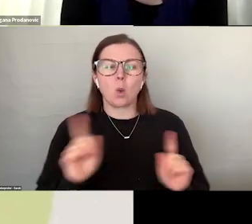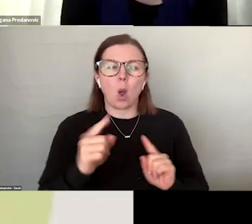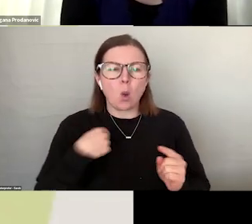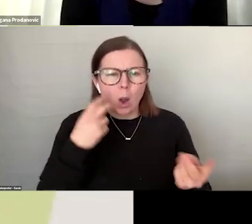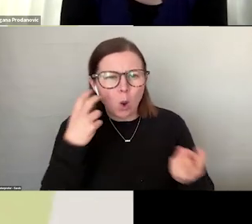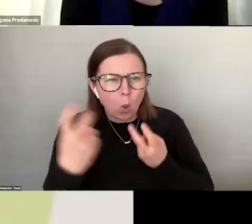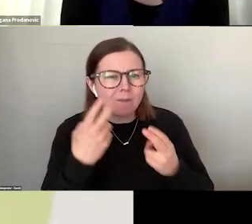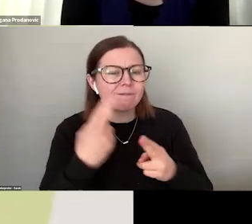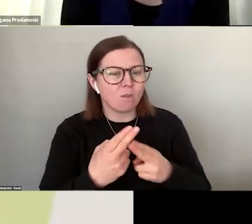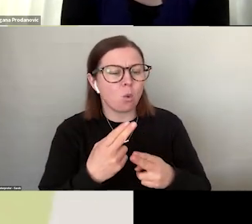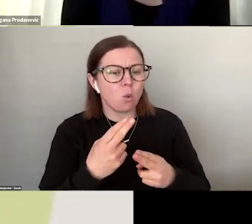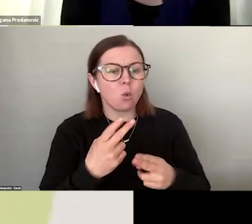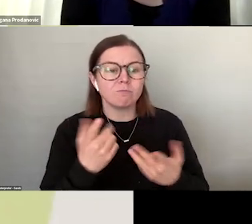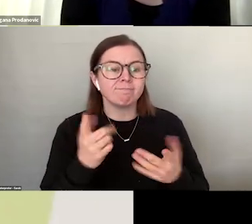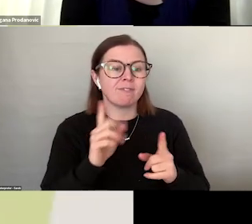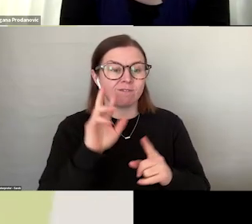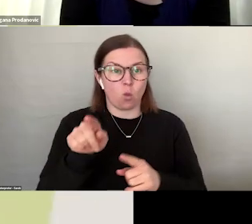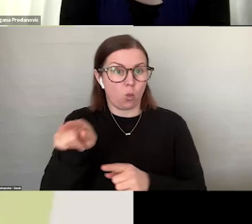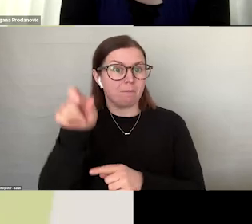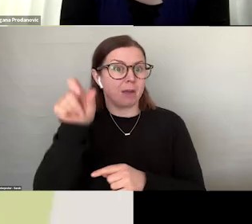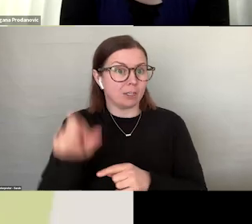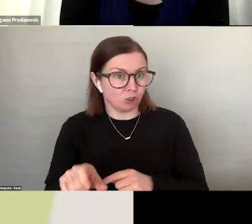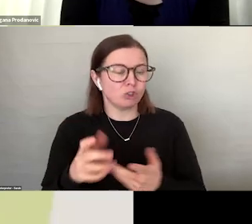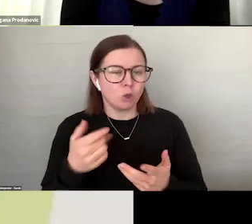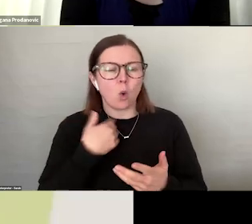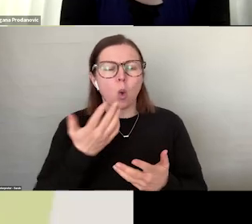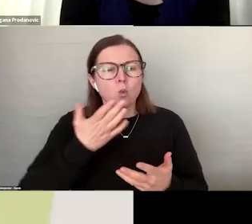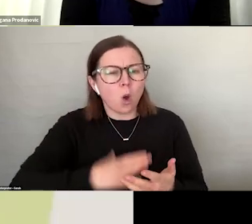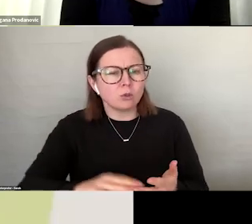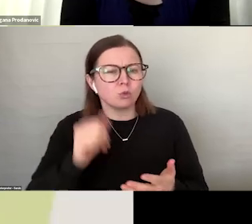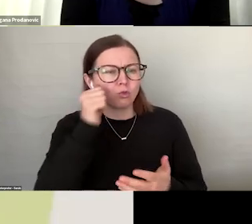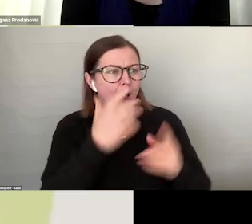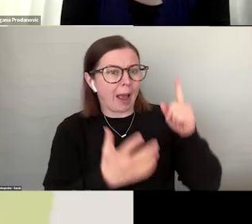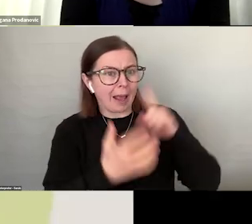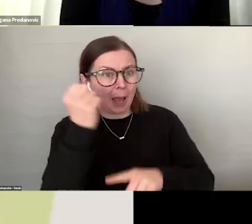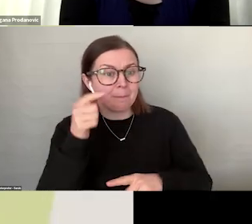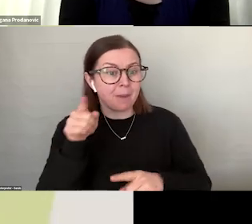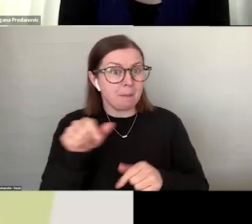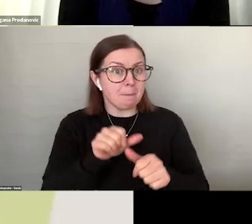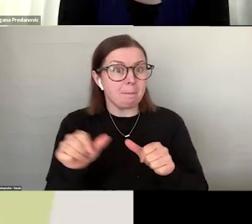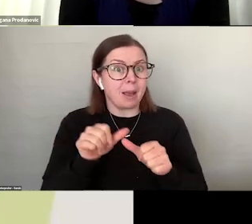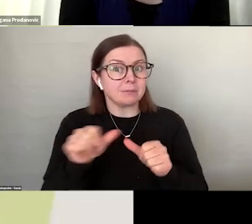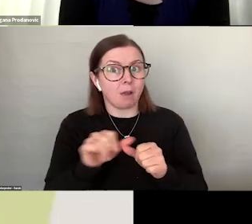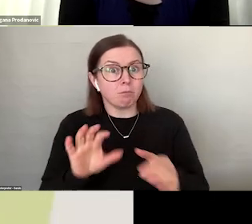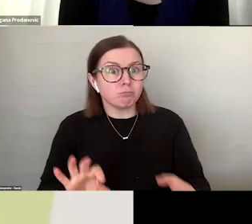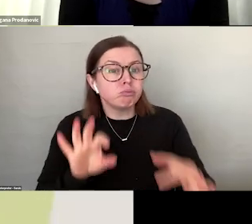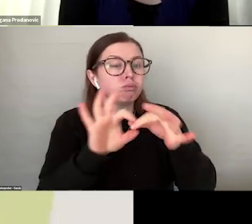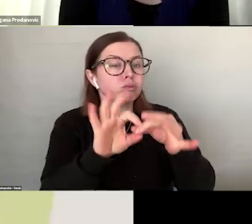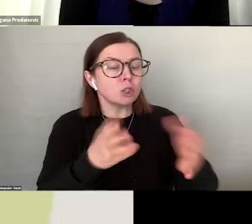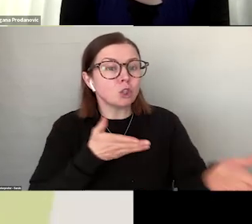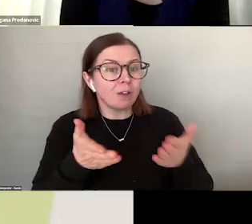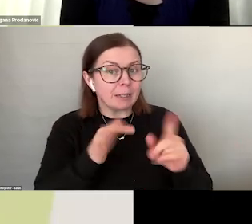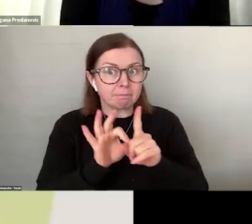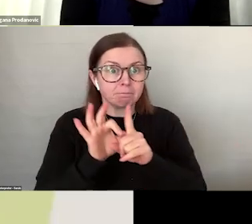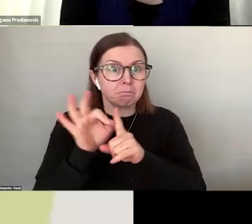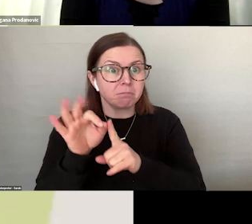for the patients, we were looking at things like whether they increased their access to services, whether